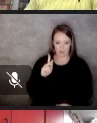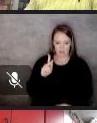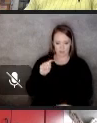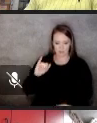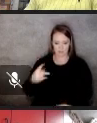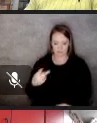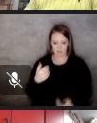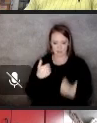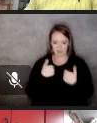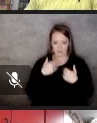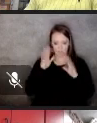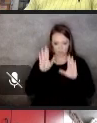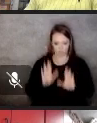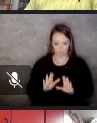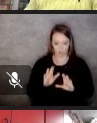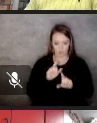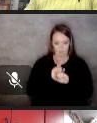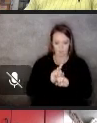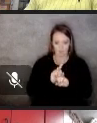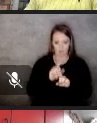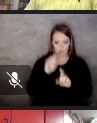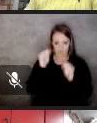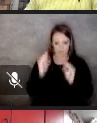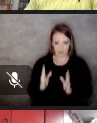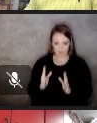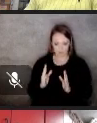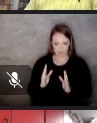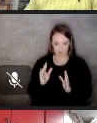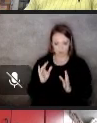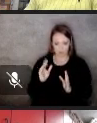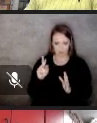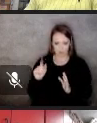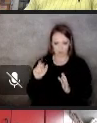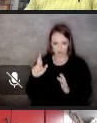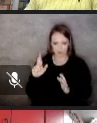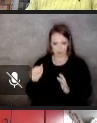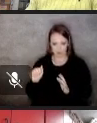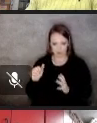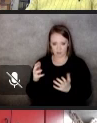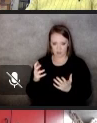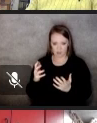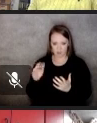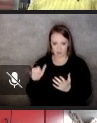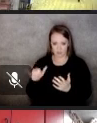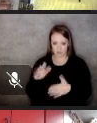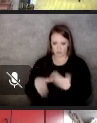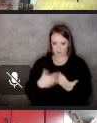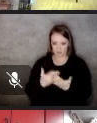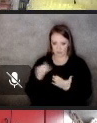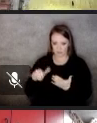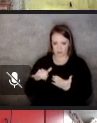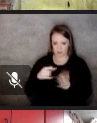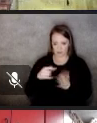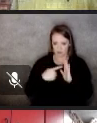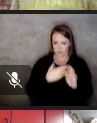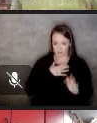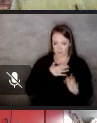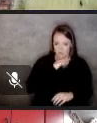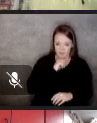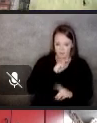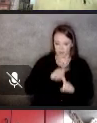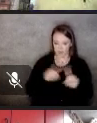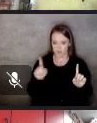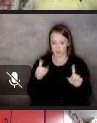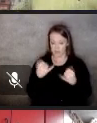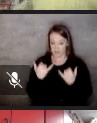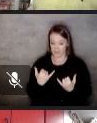teacher, so that, and Kara and all that old stuff, so that's how old I am. But with now, if you've got